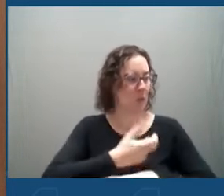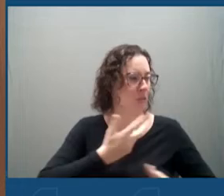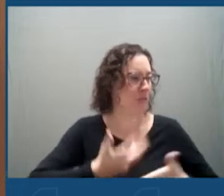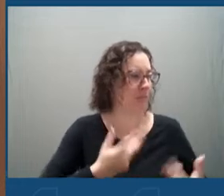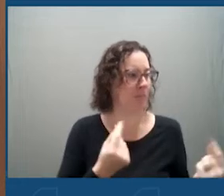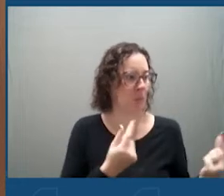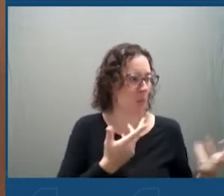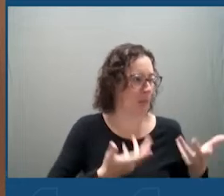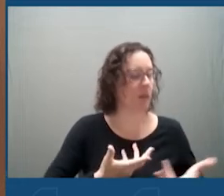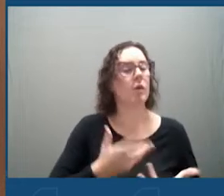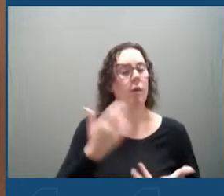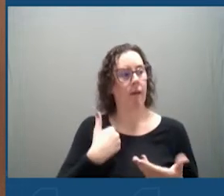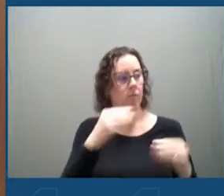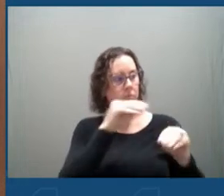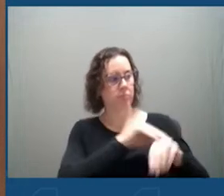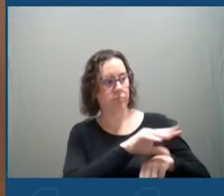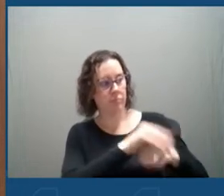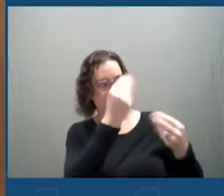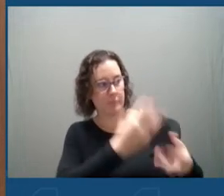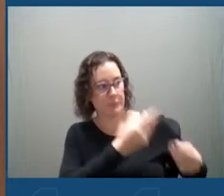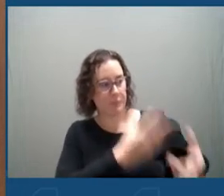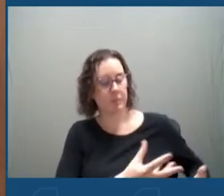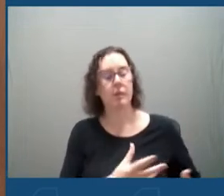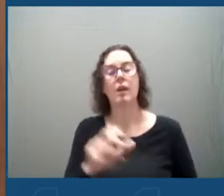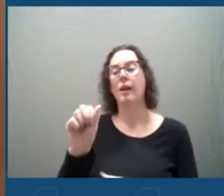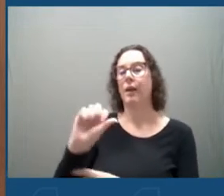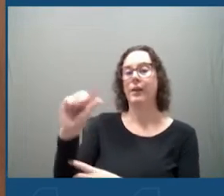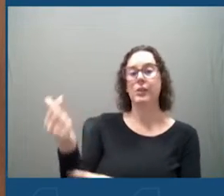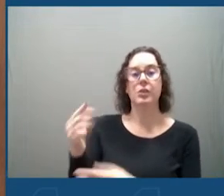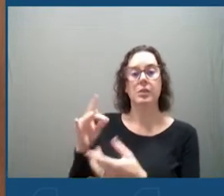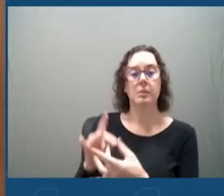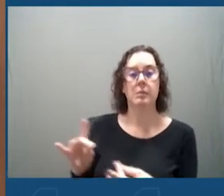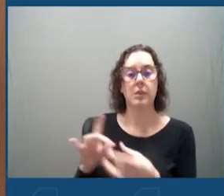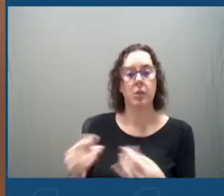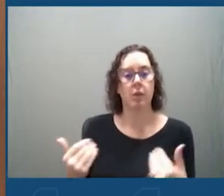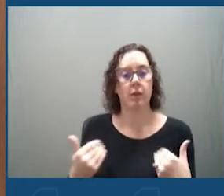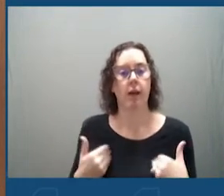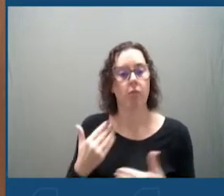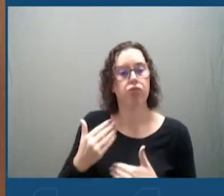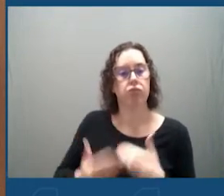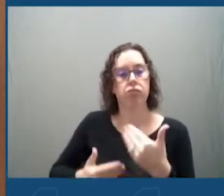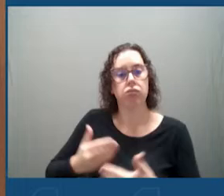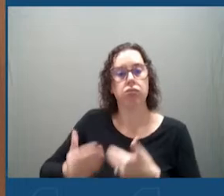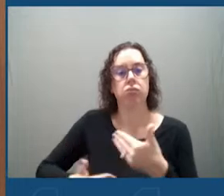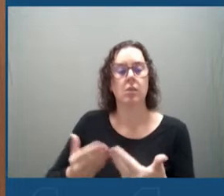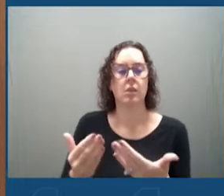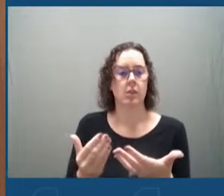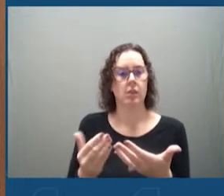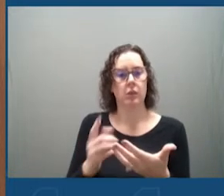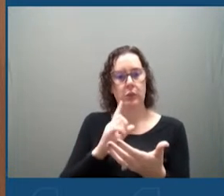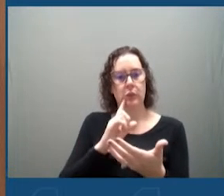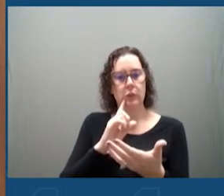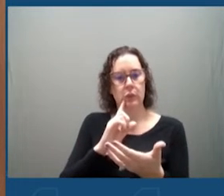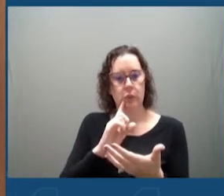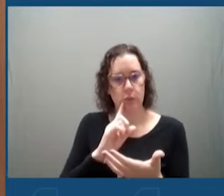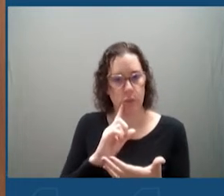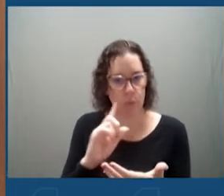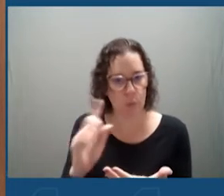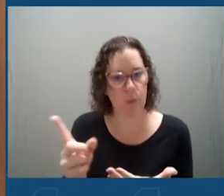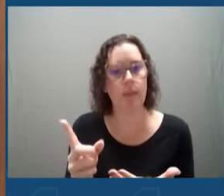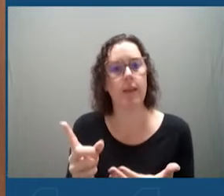And as the Attorney General alluded to, there are also steps that we can take to sort of curb the speculative fervor